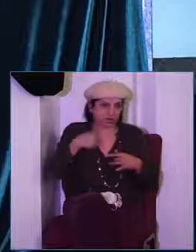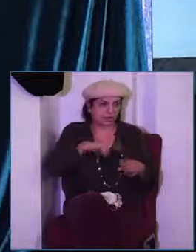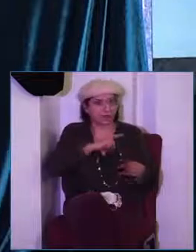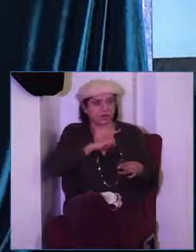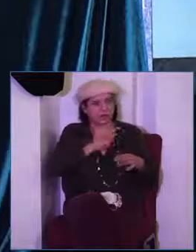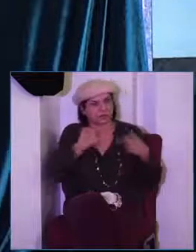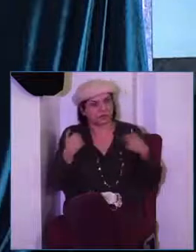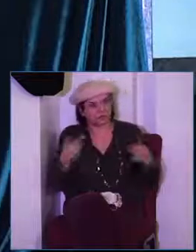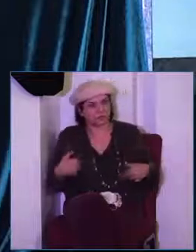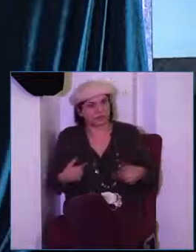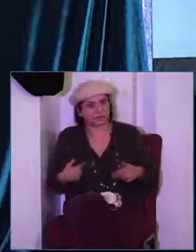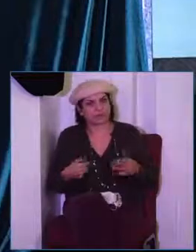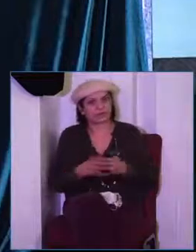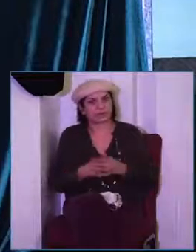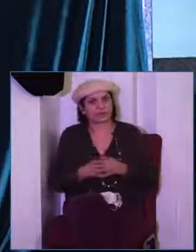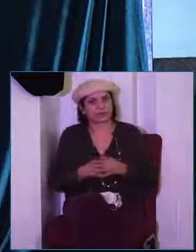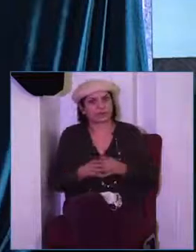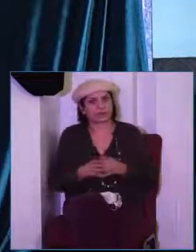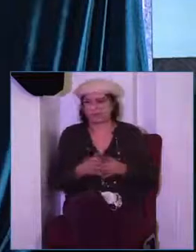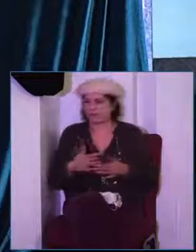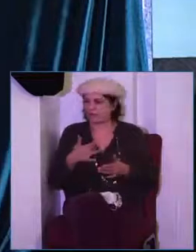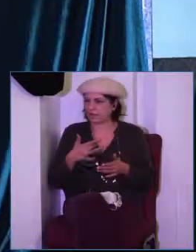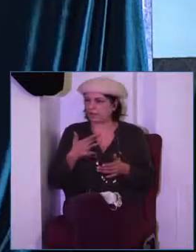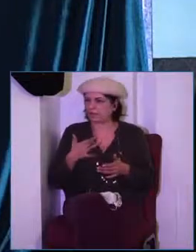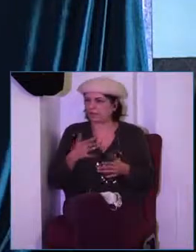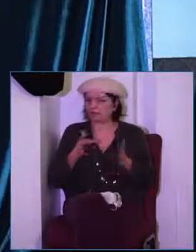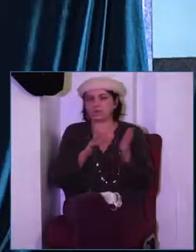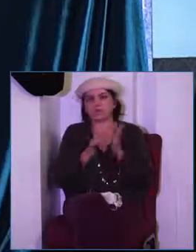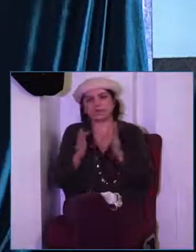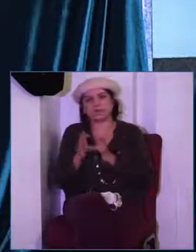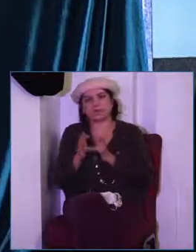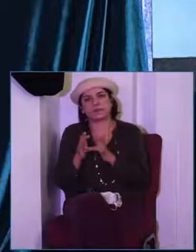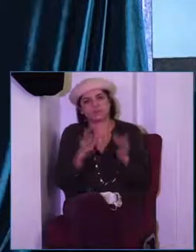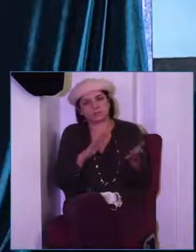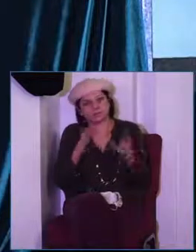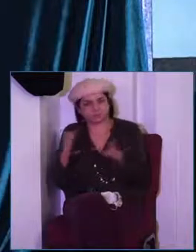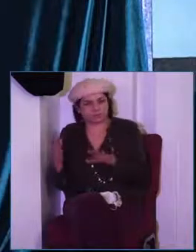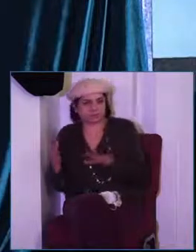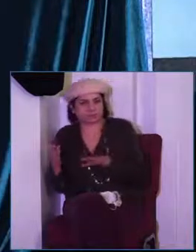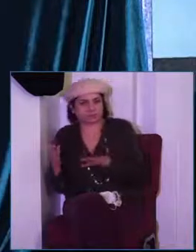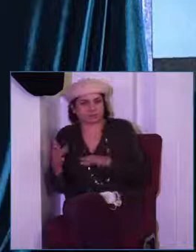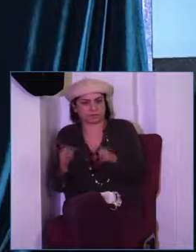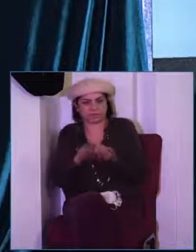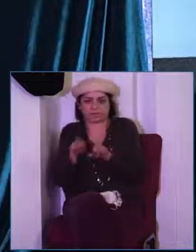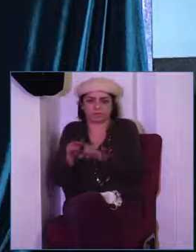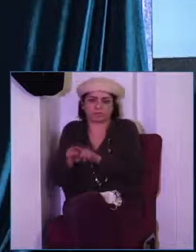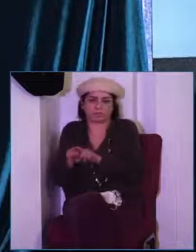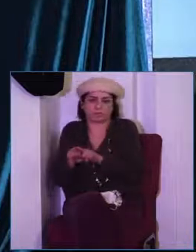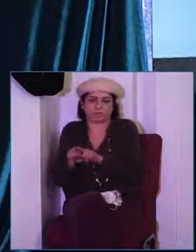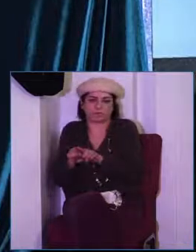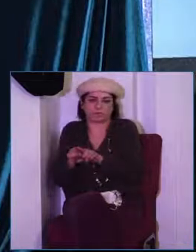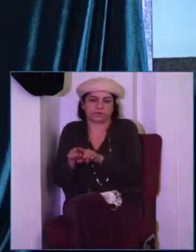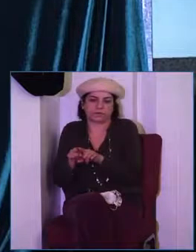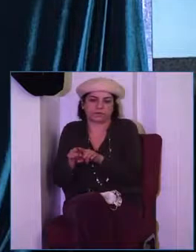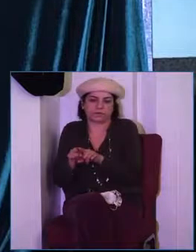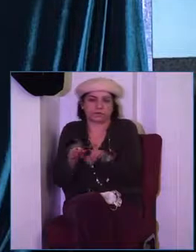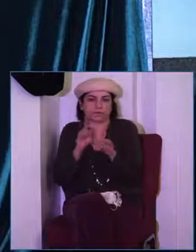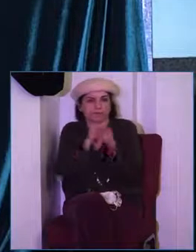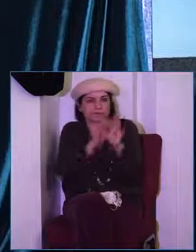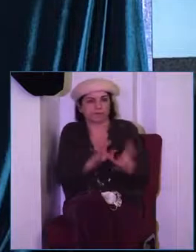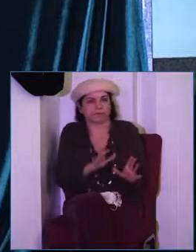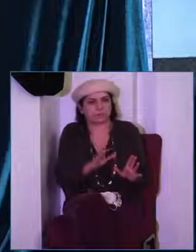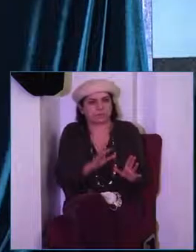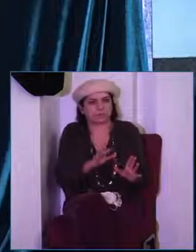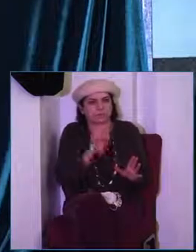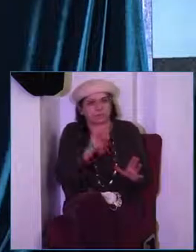Jesus did pass away, that those same disciples were really troubled and